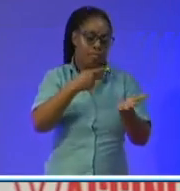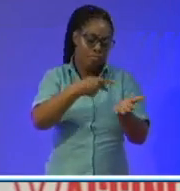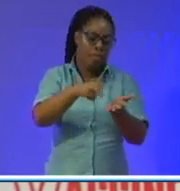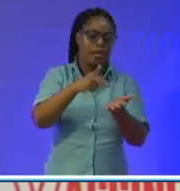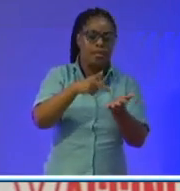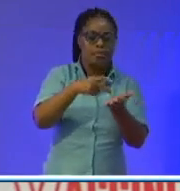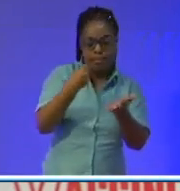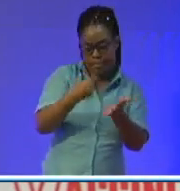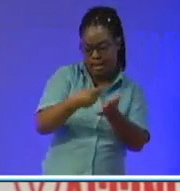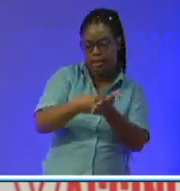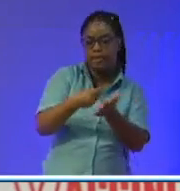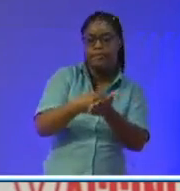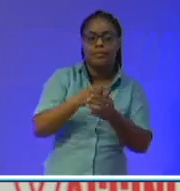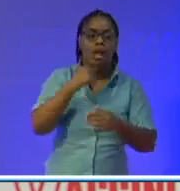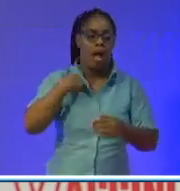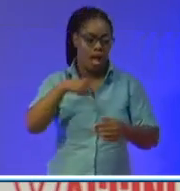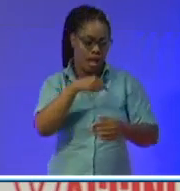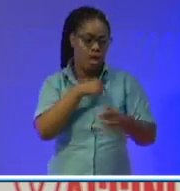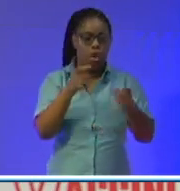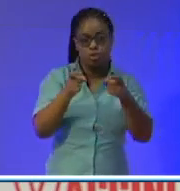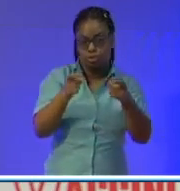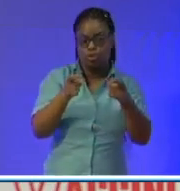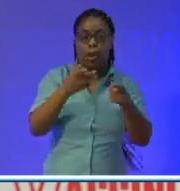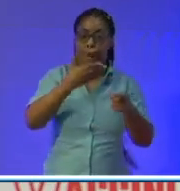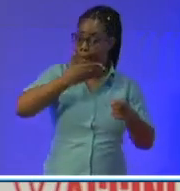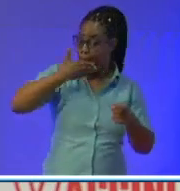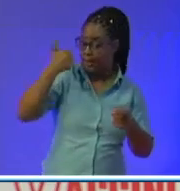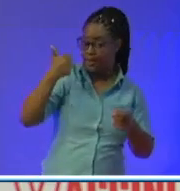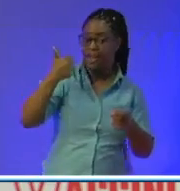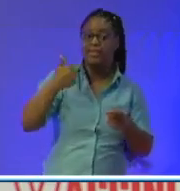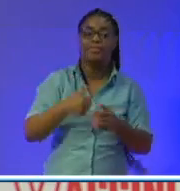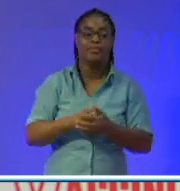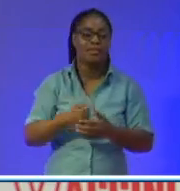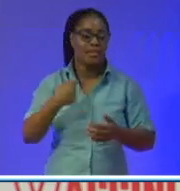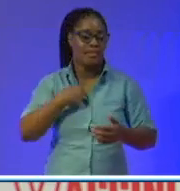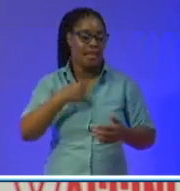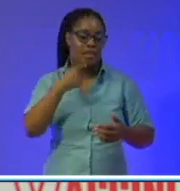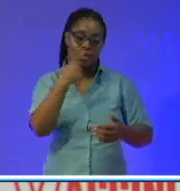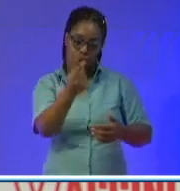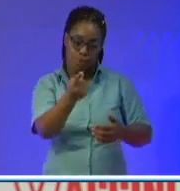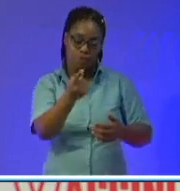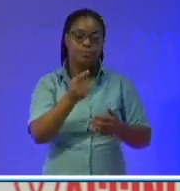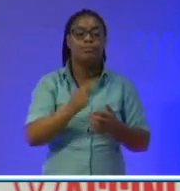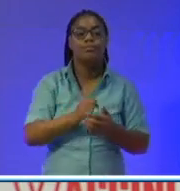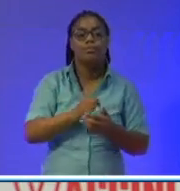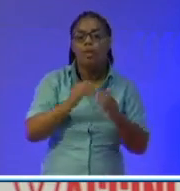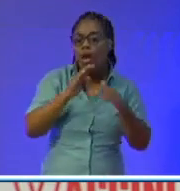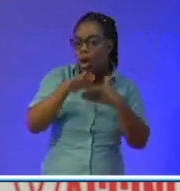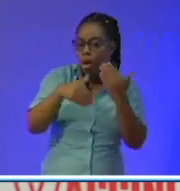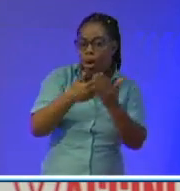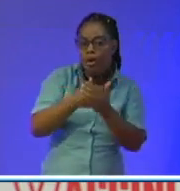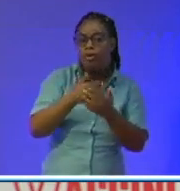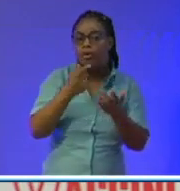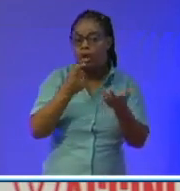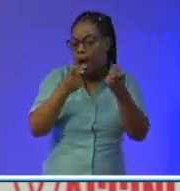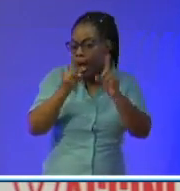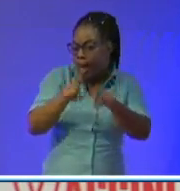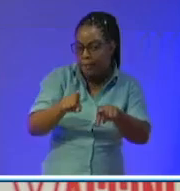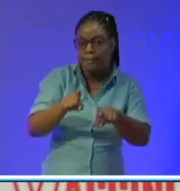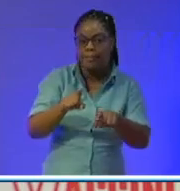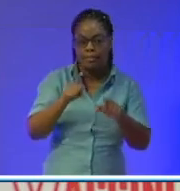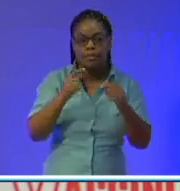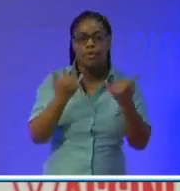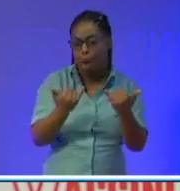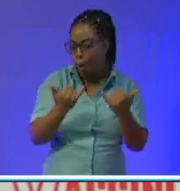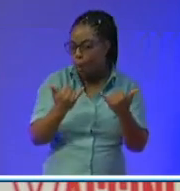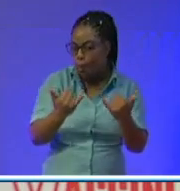institutions. What I could tell you, the practice of doing an antigen test, especially before an emergent surgery, is a good one. In